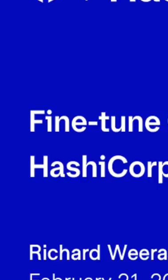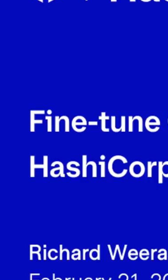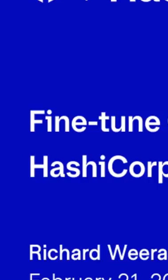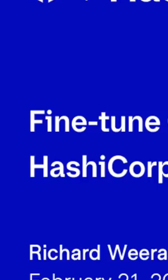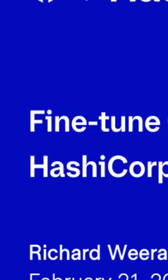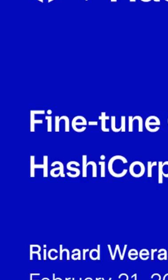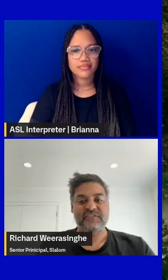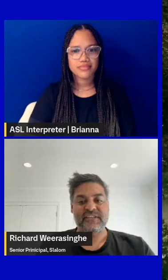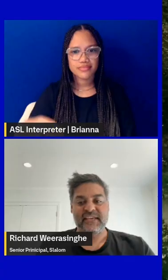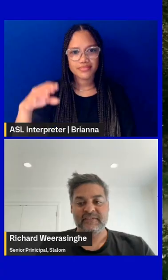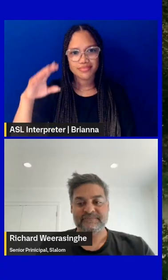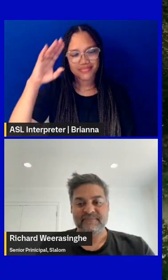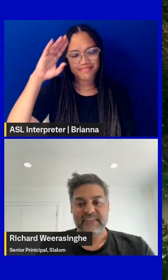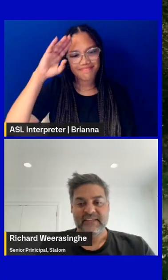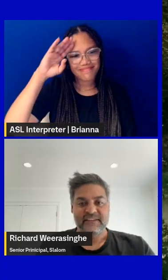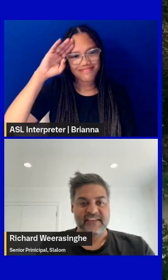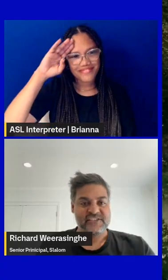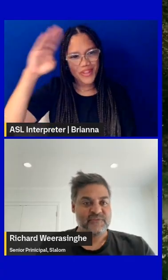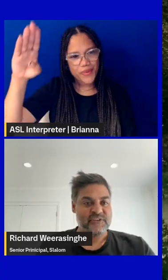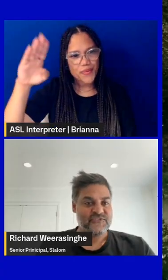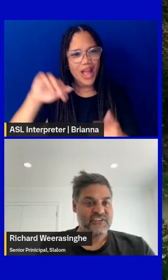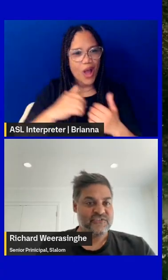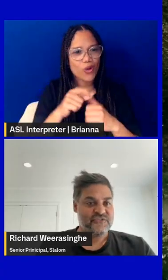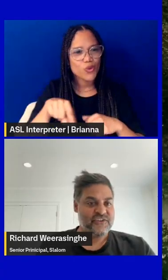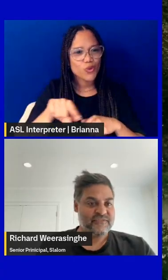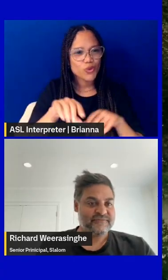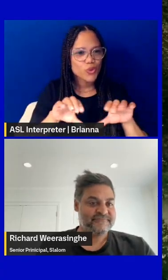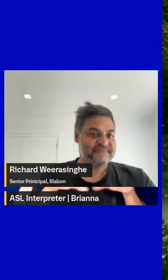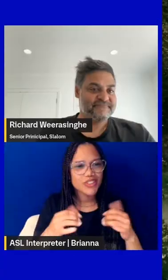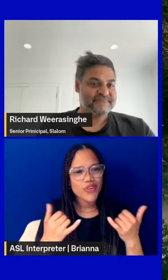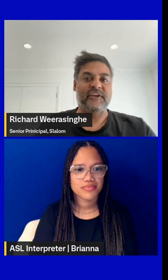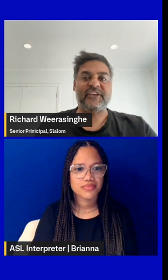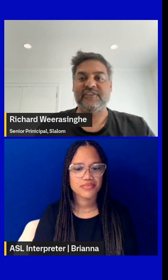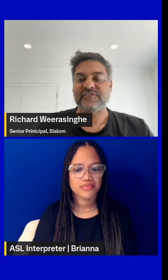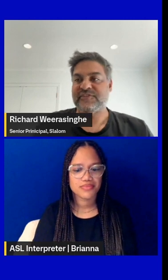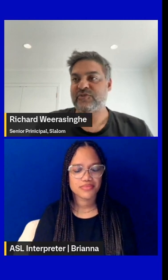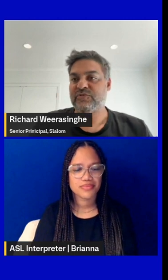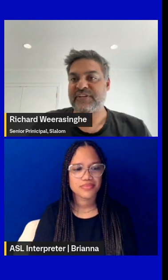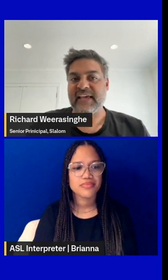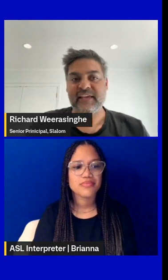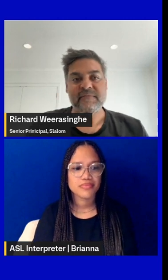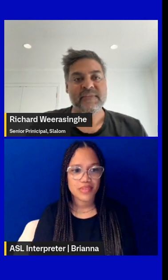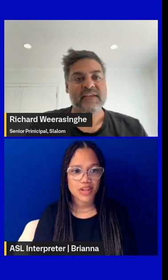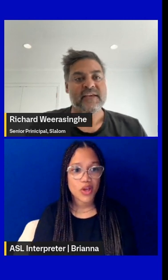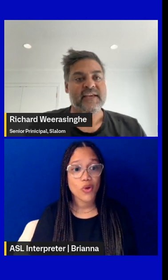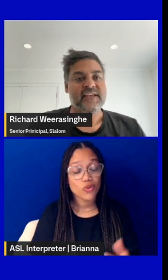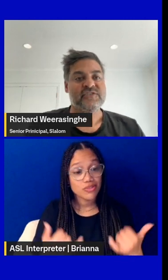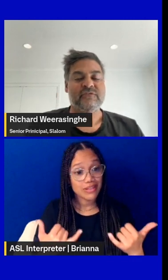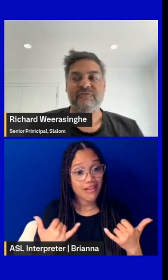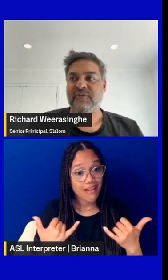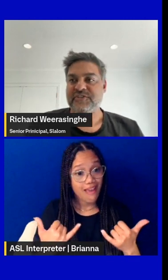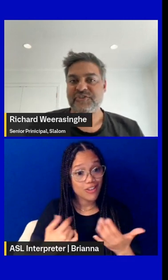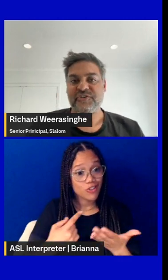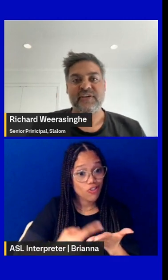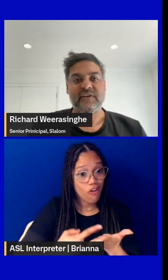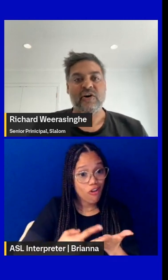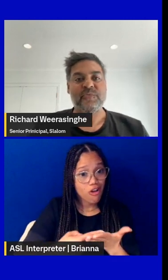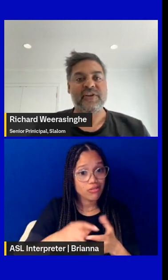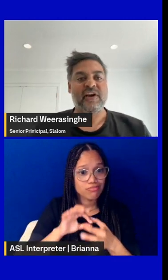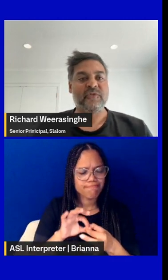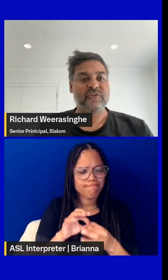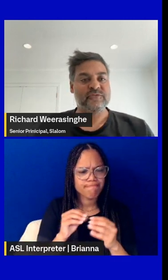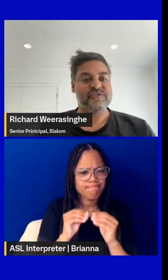Hi everyone, how are you doing today? Thanks very much for the intro. Okay, so this talk today, it's on